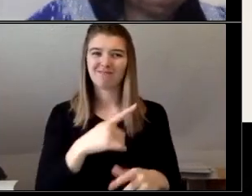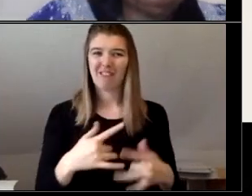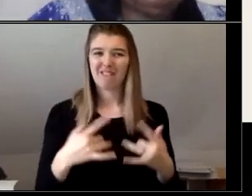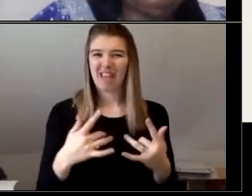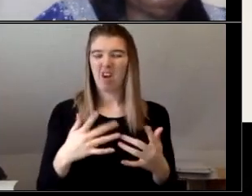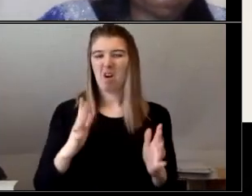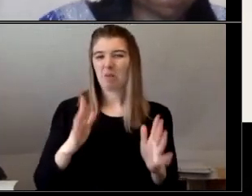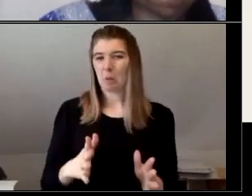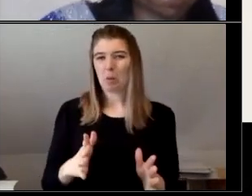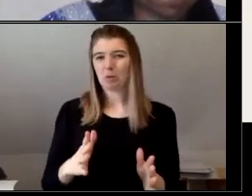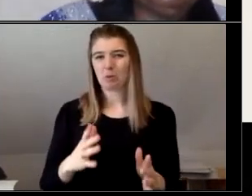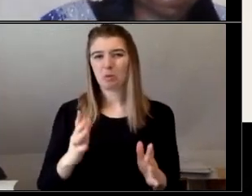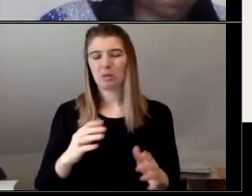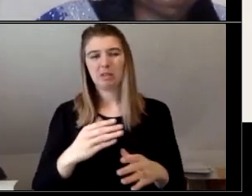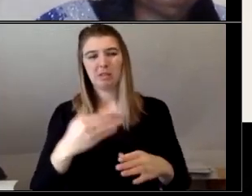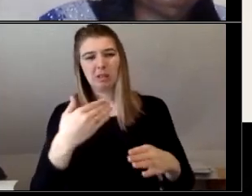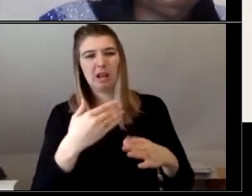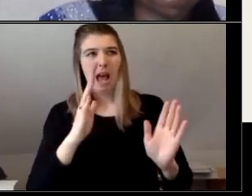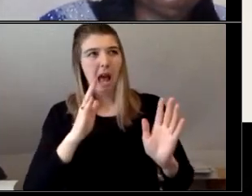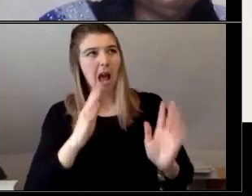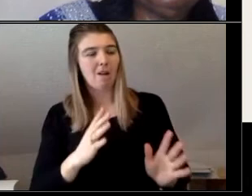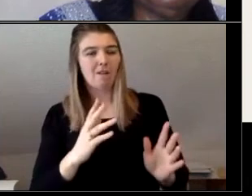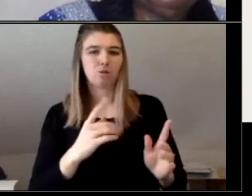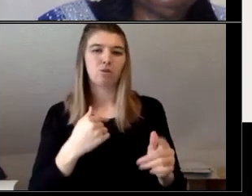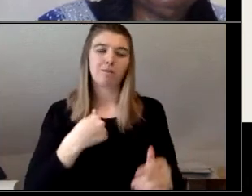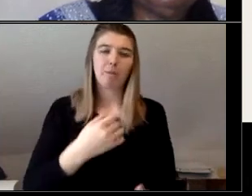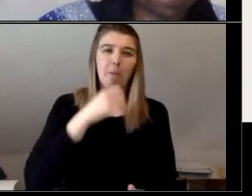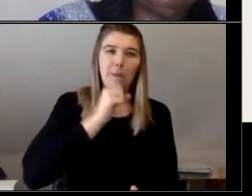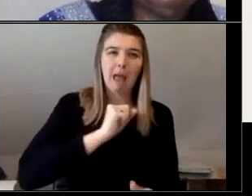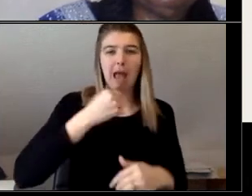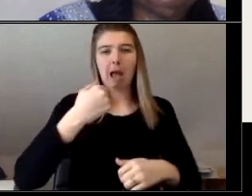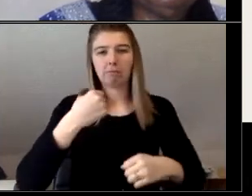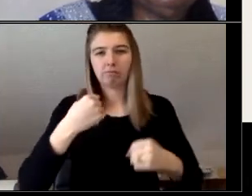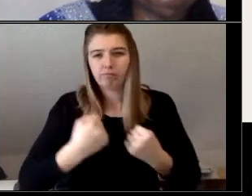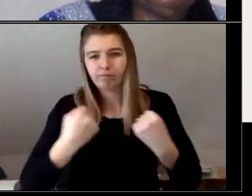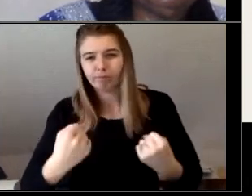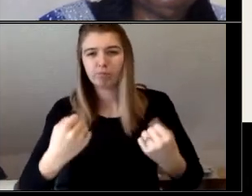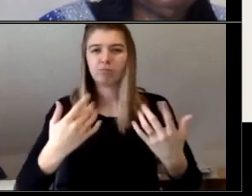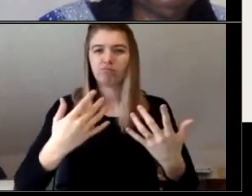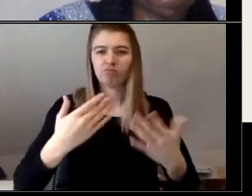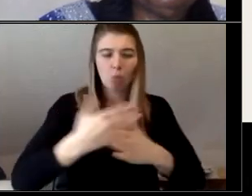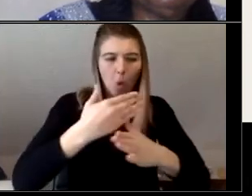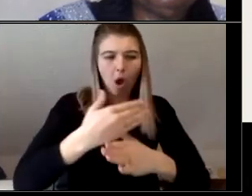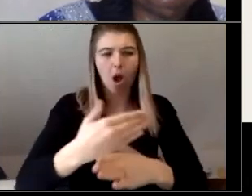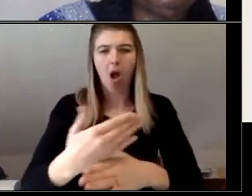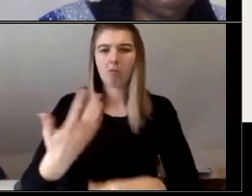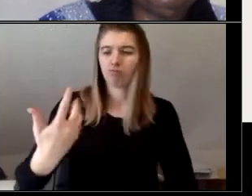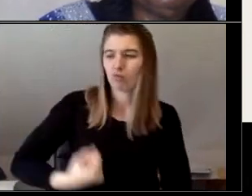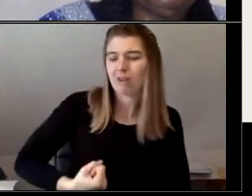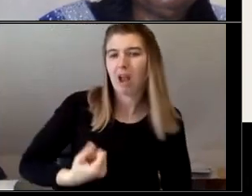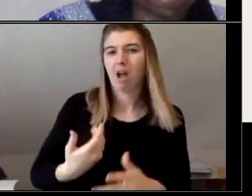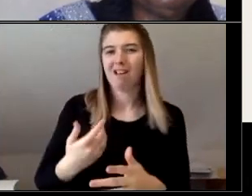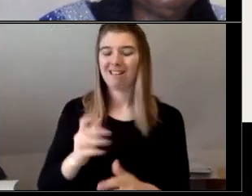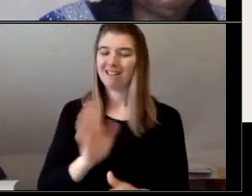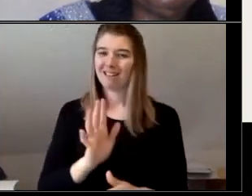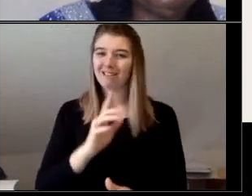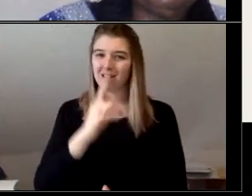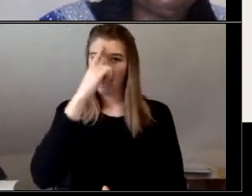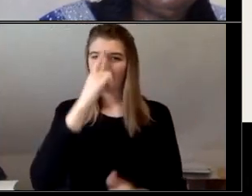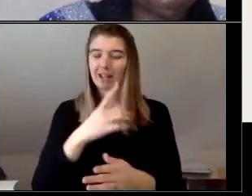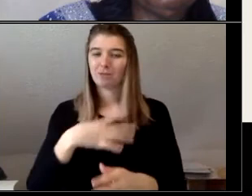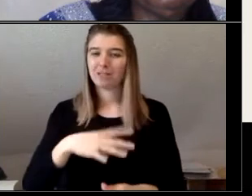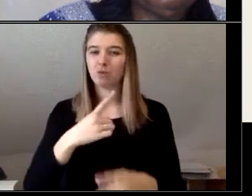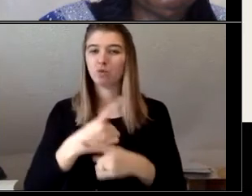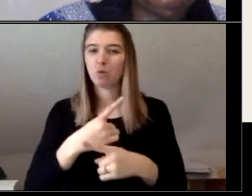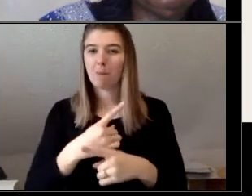tough career guy who works 7 days a week and is driving his career forward. I think we now need to start talking about people and families and what